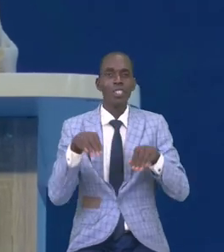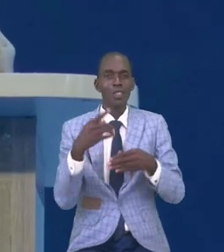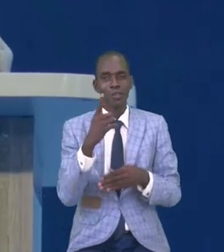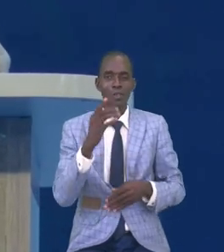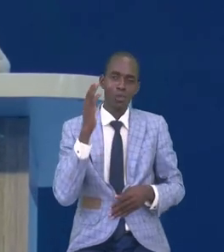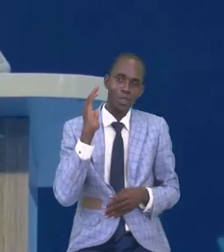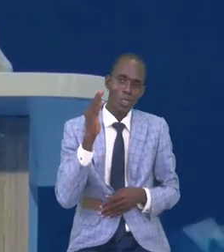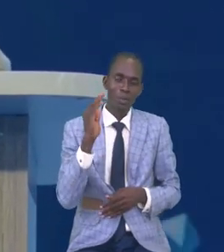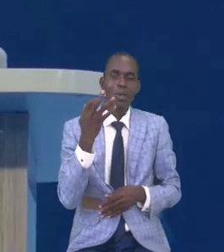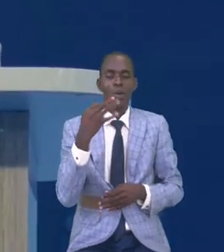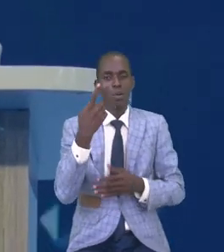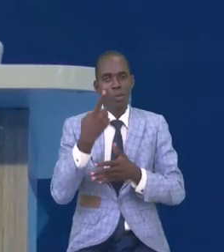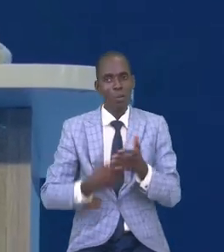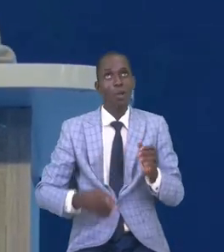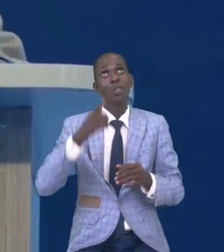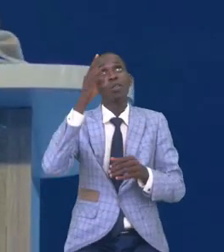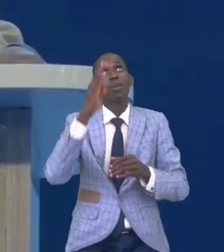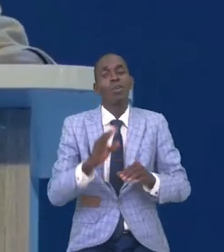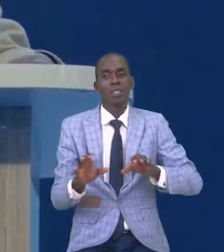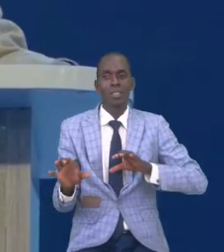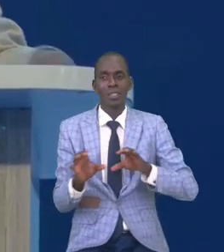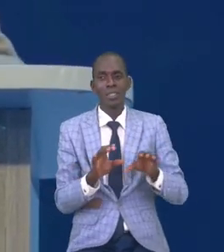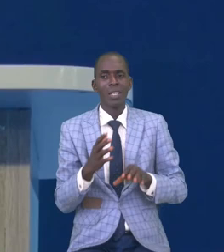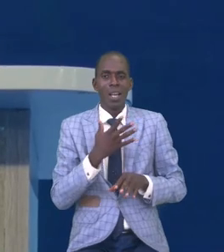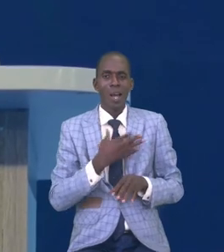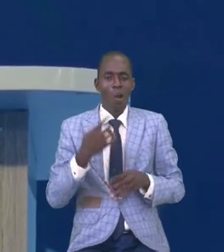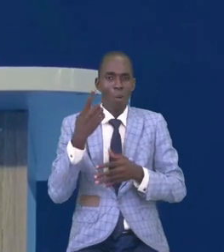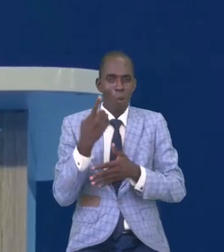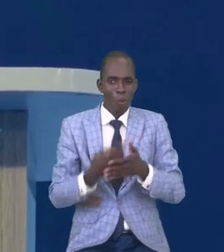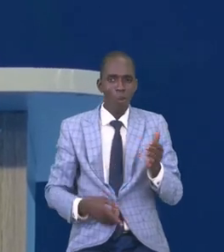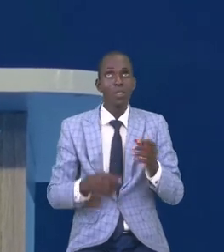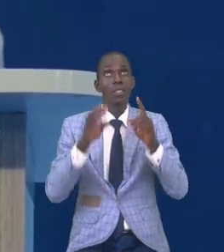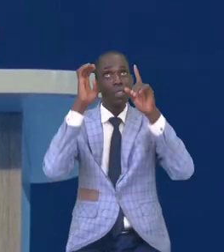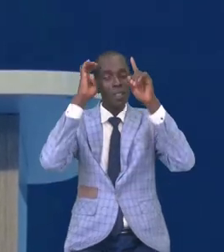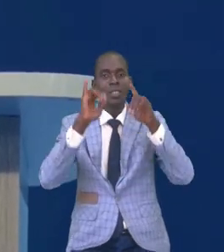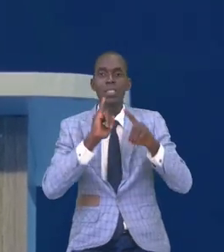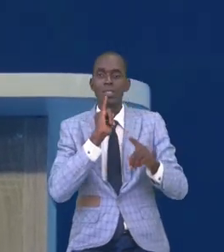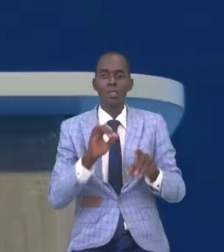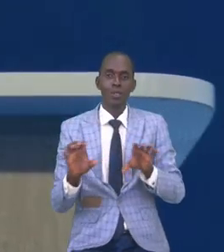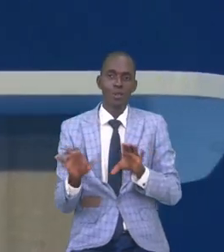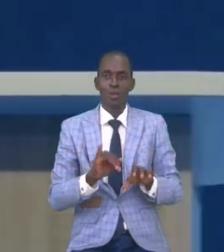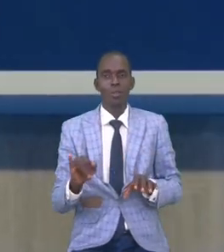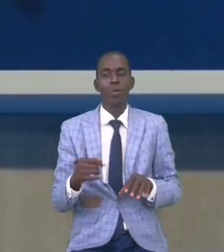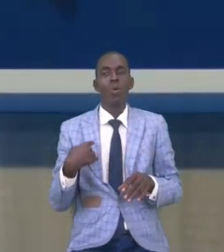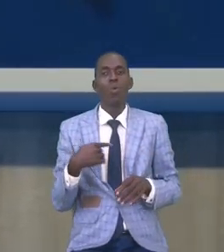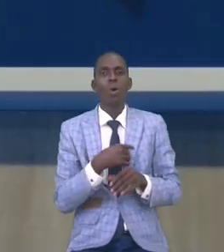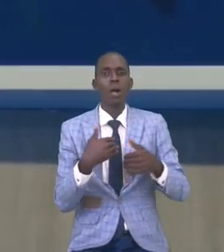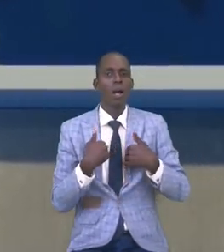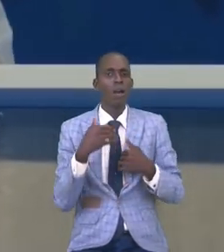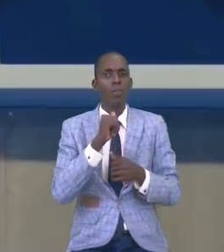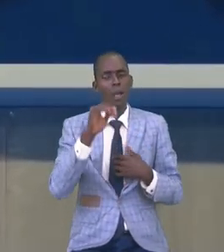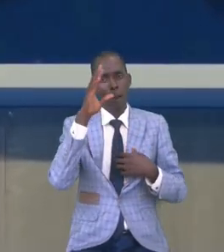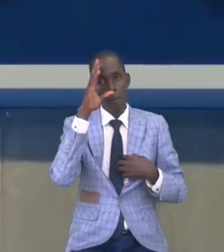of what God does and what God is doing. We have a man